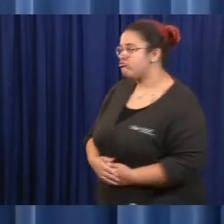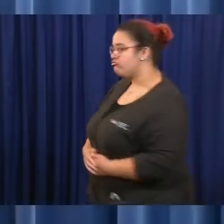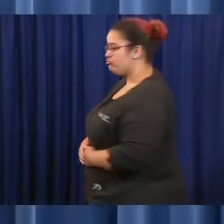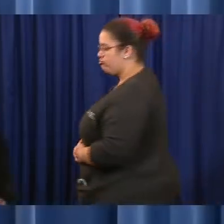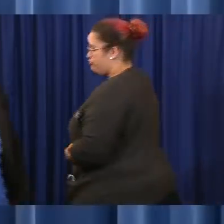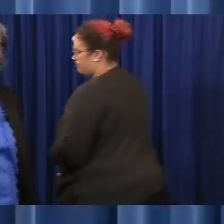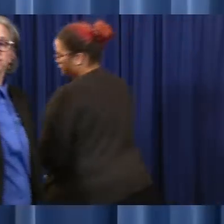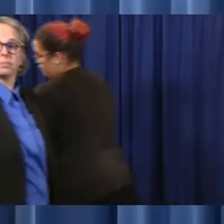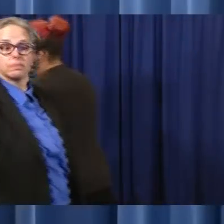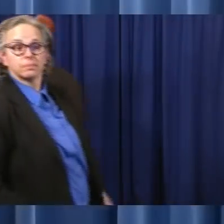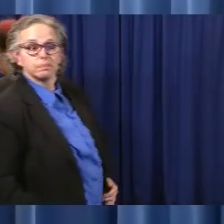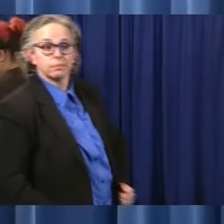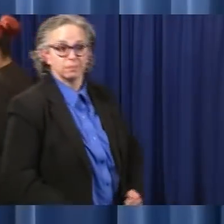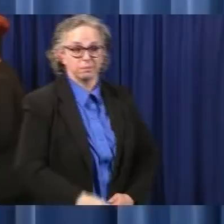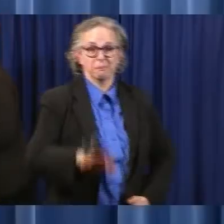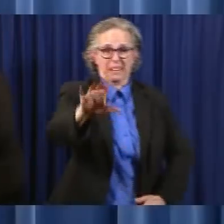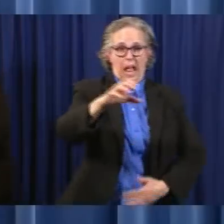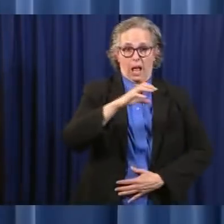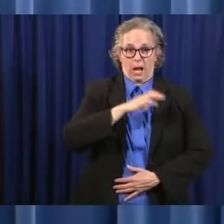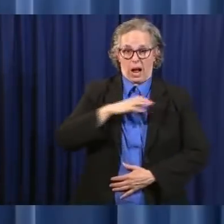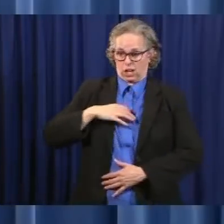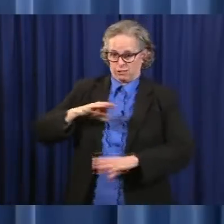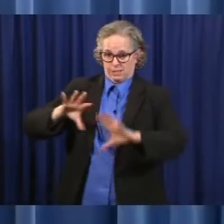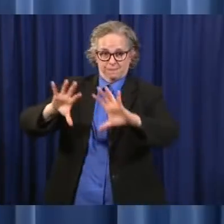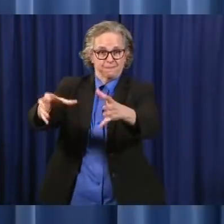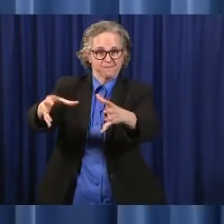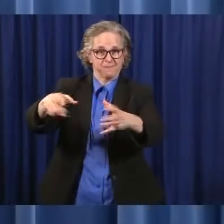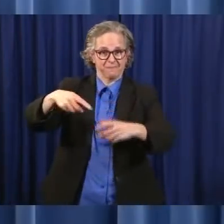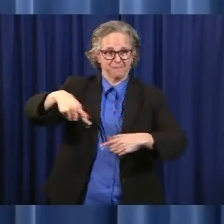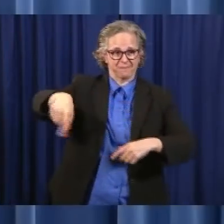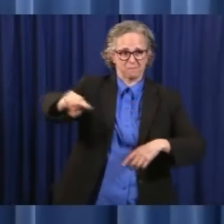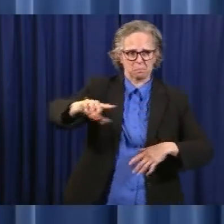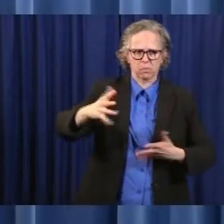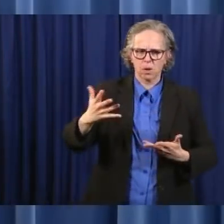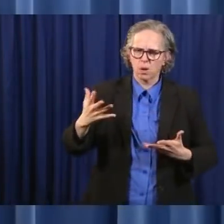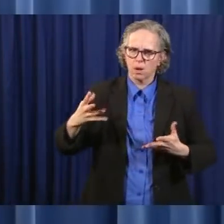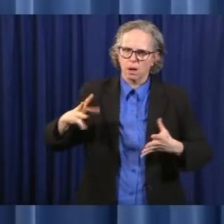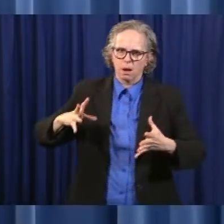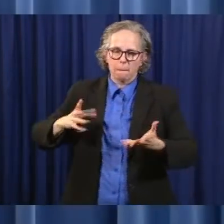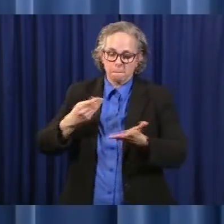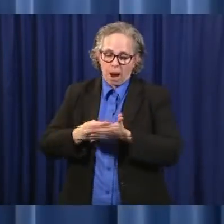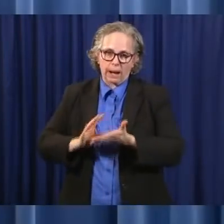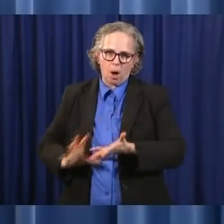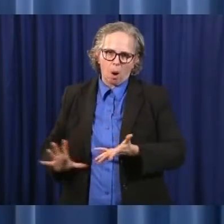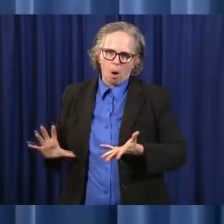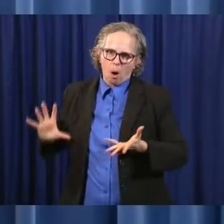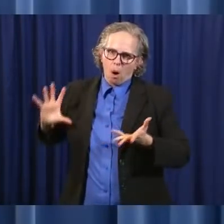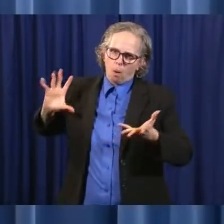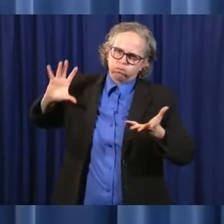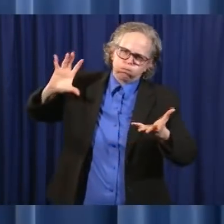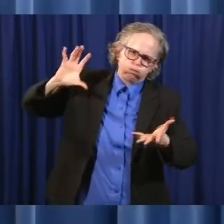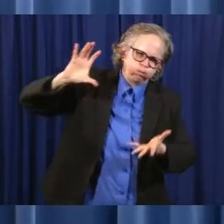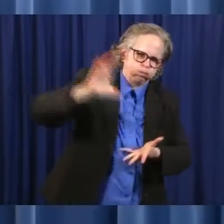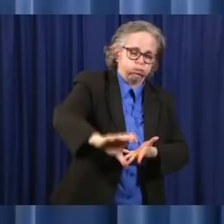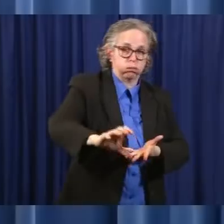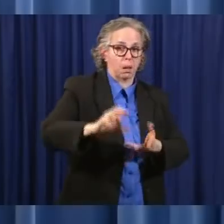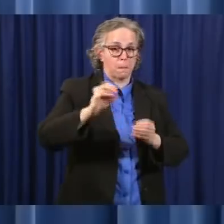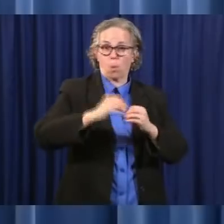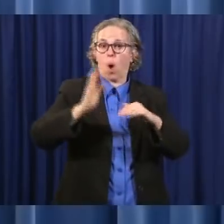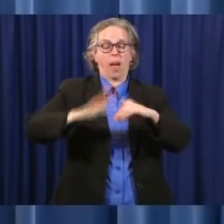Congress has spent a lot of money, and unprecedented in the history of this